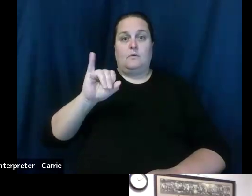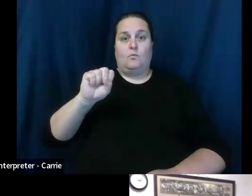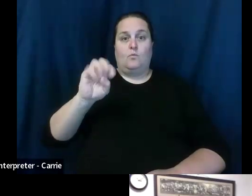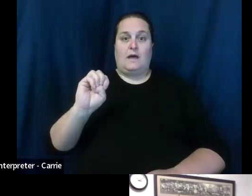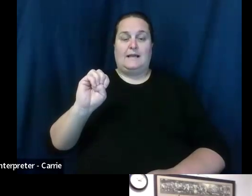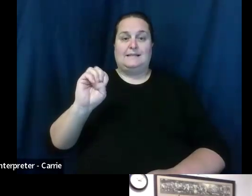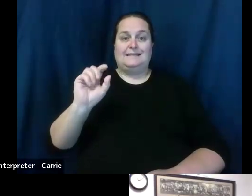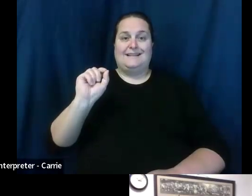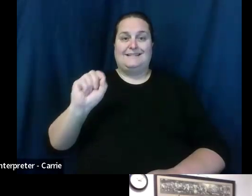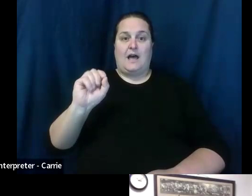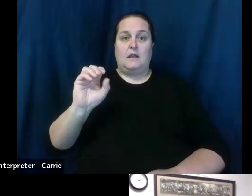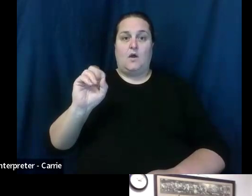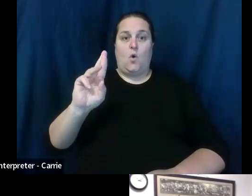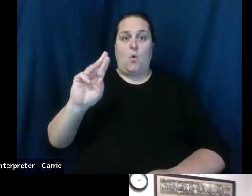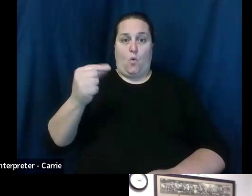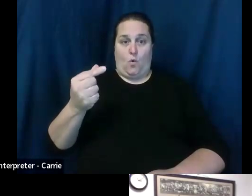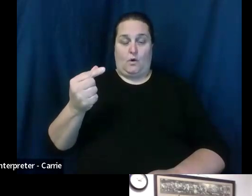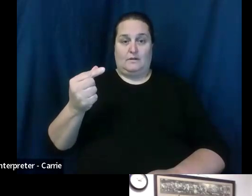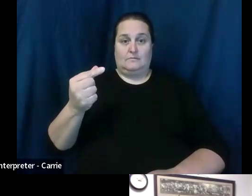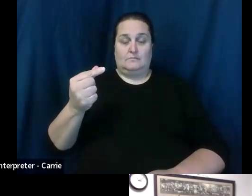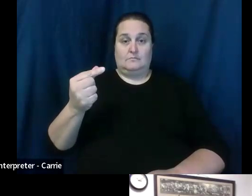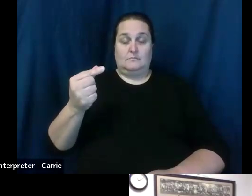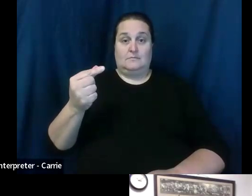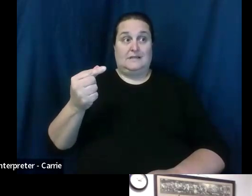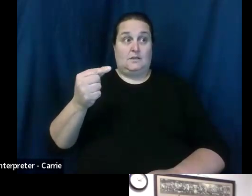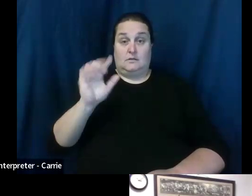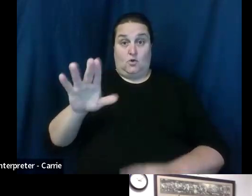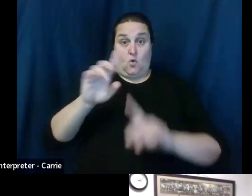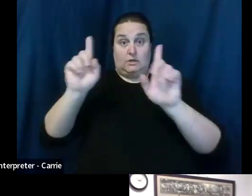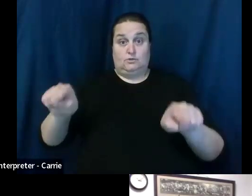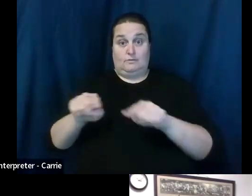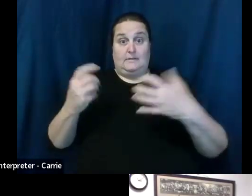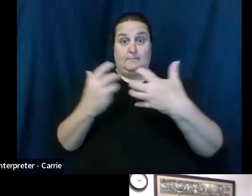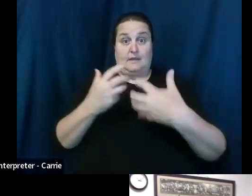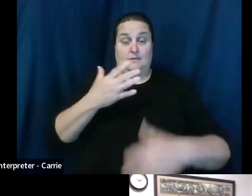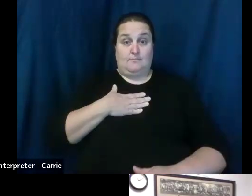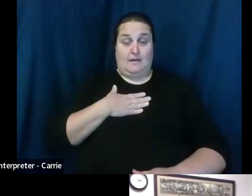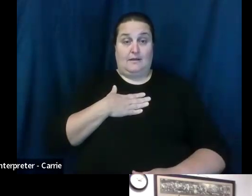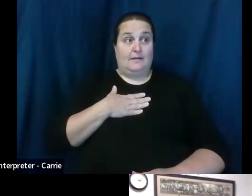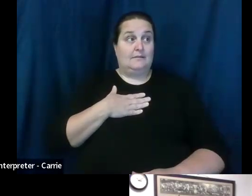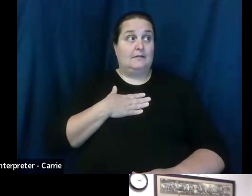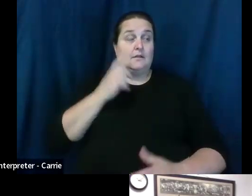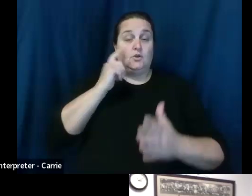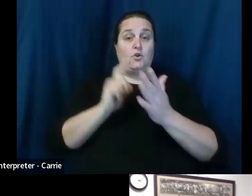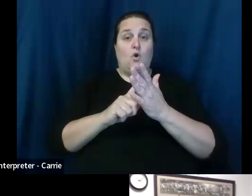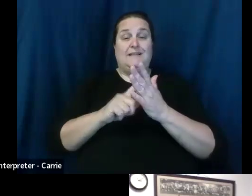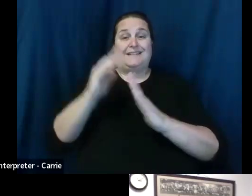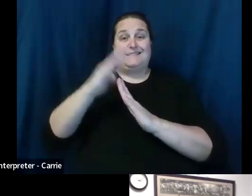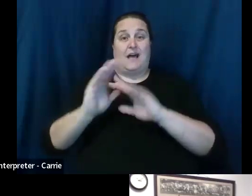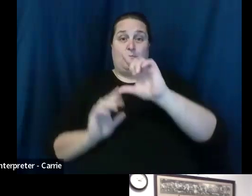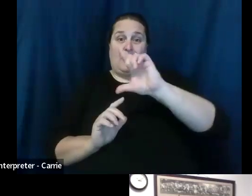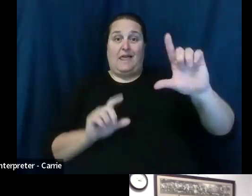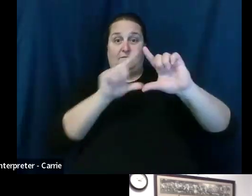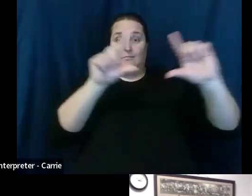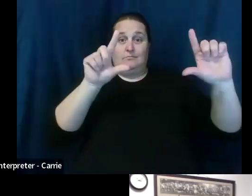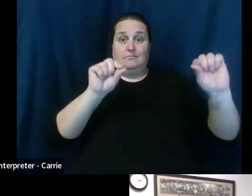Okay. This is what you would see. This is what you will see when you arrive at the PrepWise website. You see our logo up in the top left and